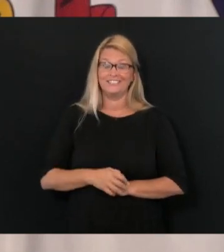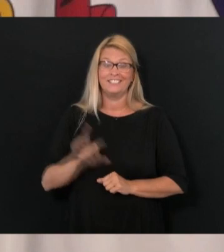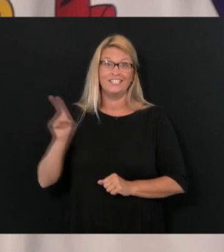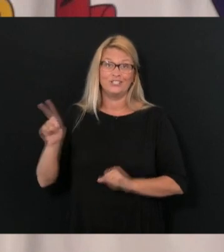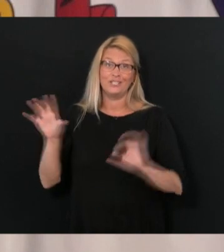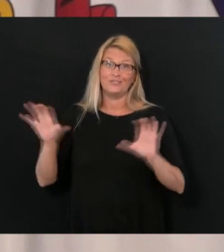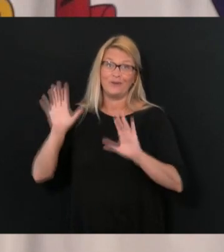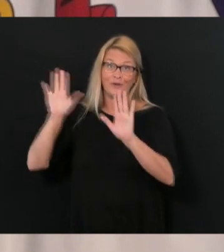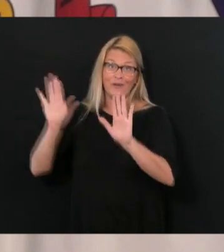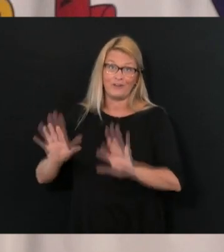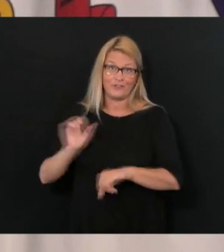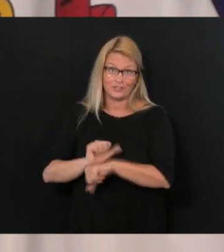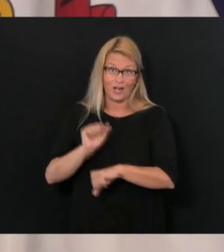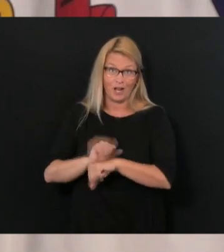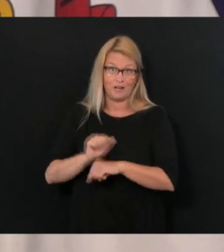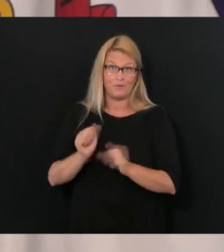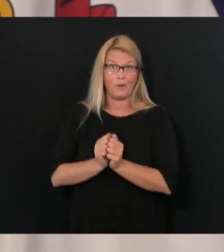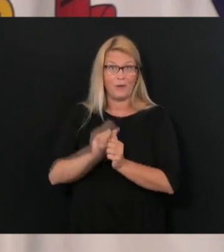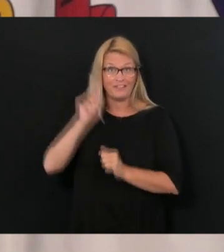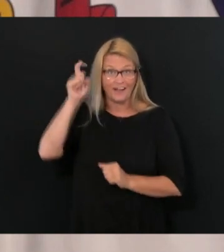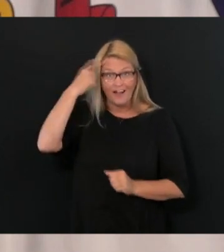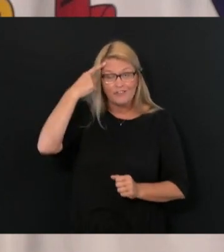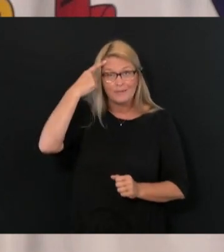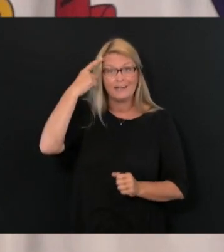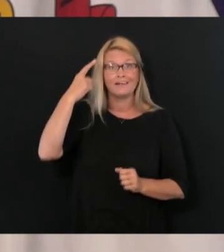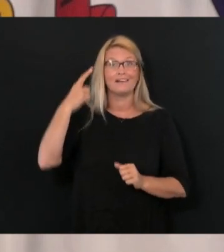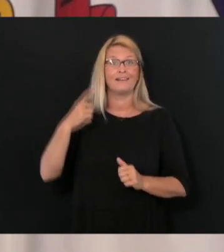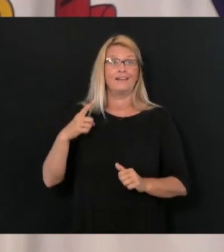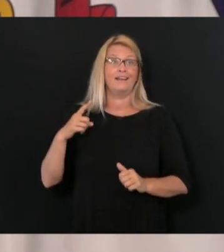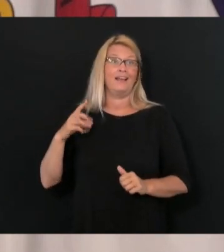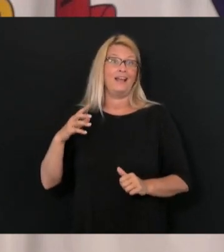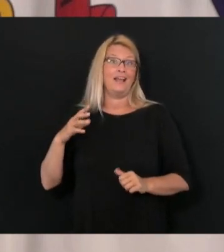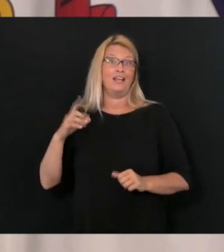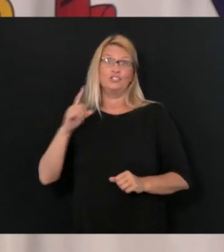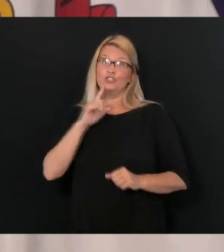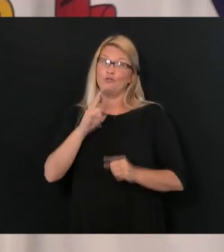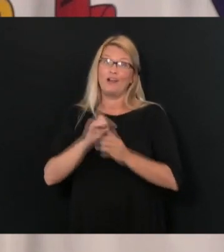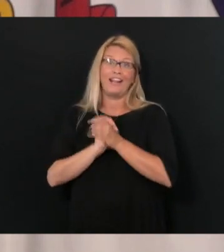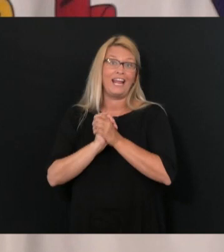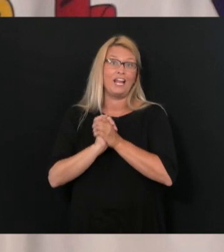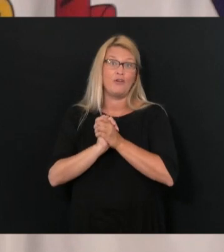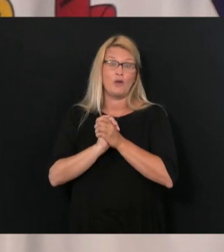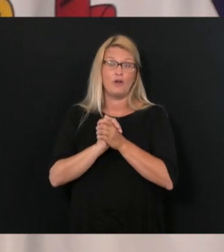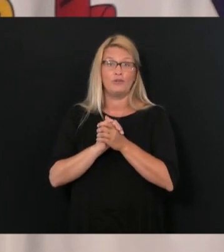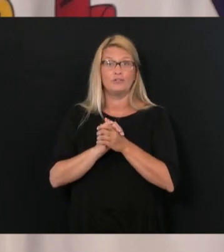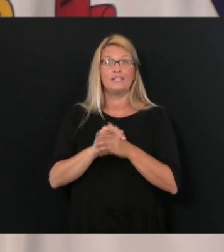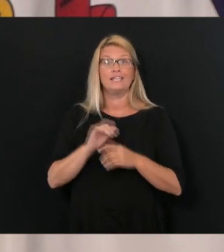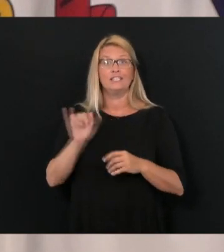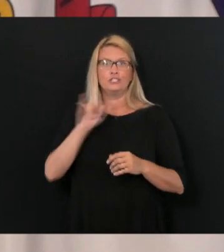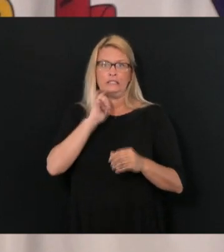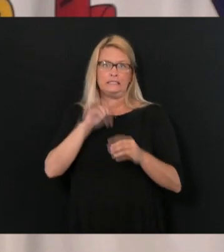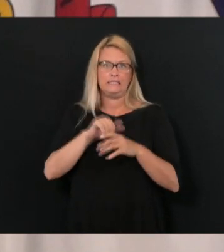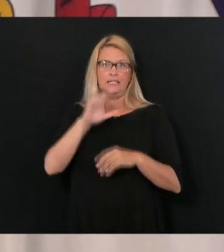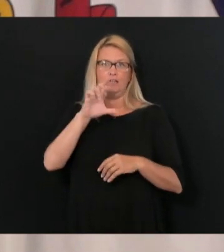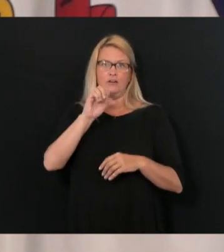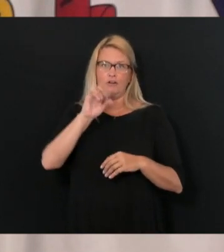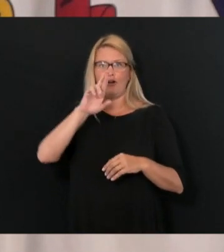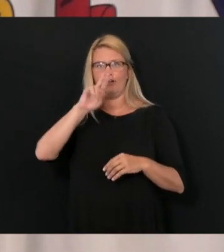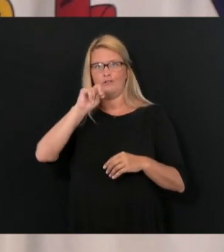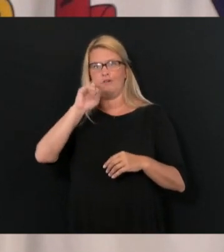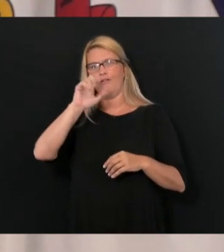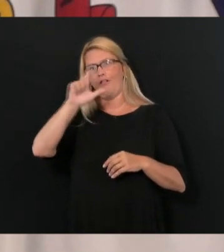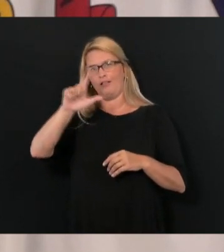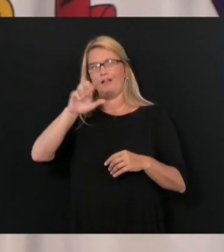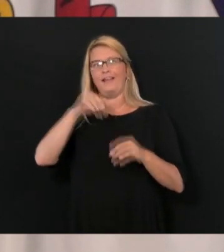great job with our federal government. She's you know, a hero in every way, a colonel in the Army. She's an